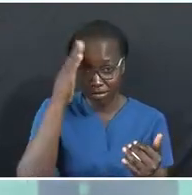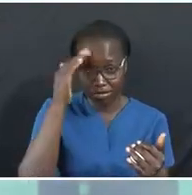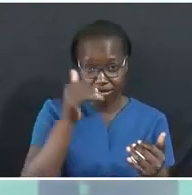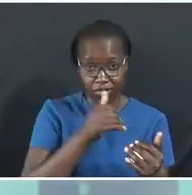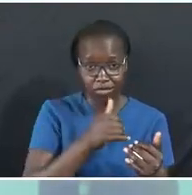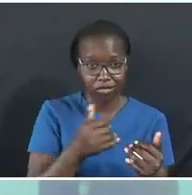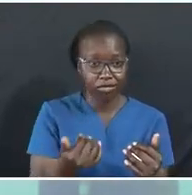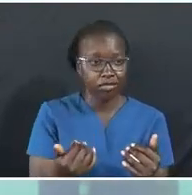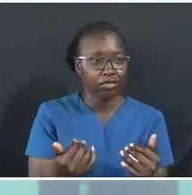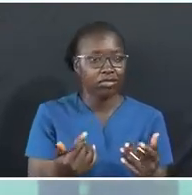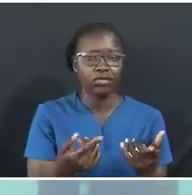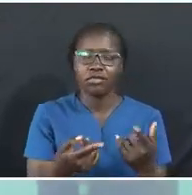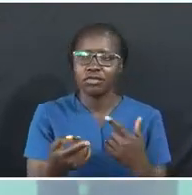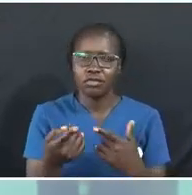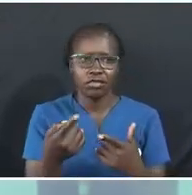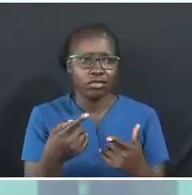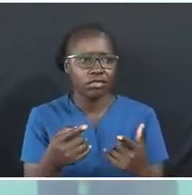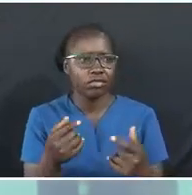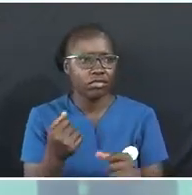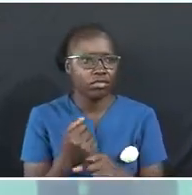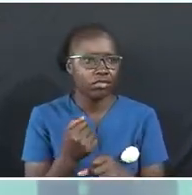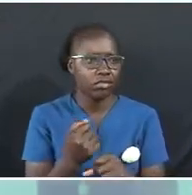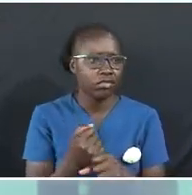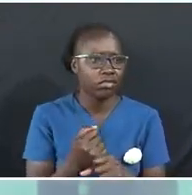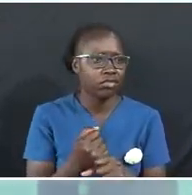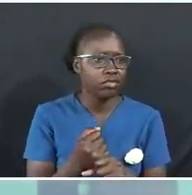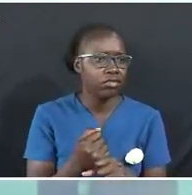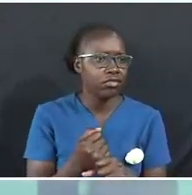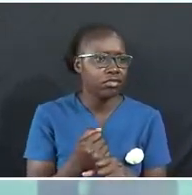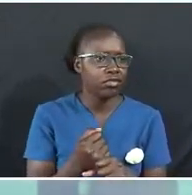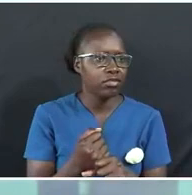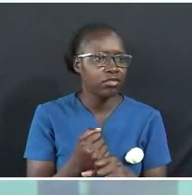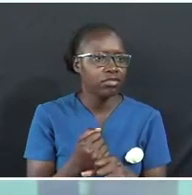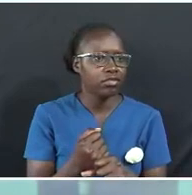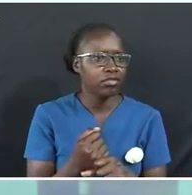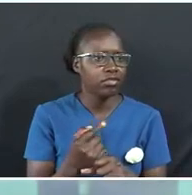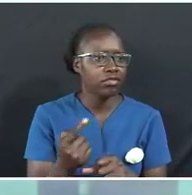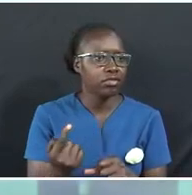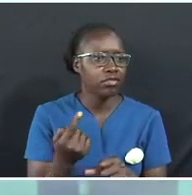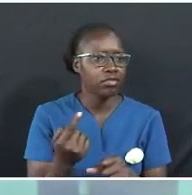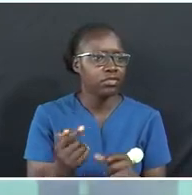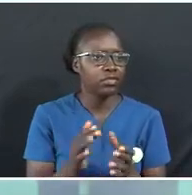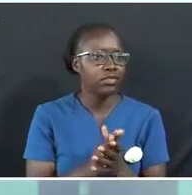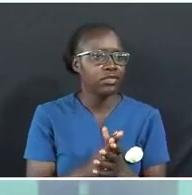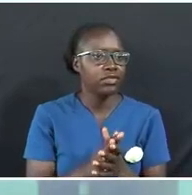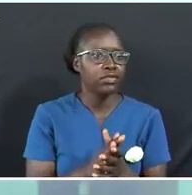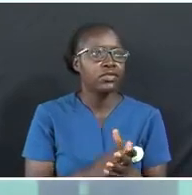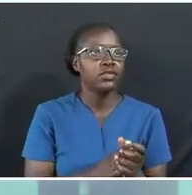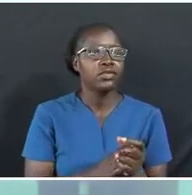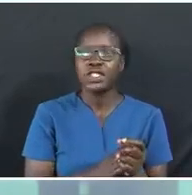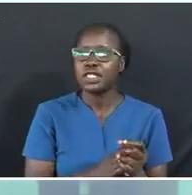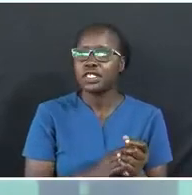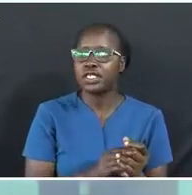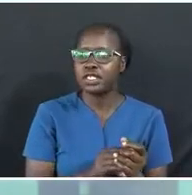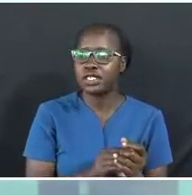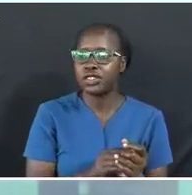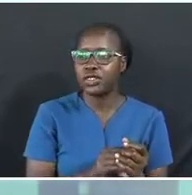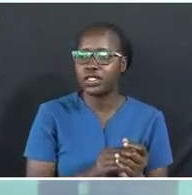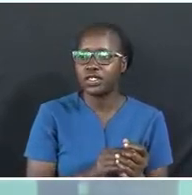me, Mary, go around. And I told him, no, this is only when people work for food. Only that is for